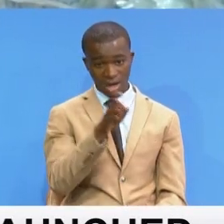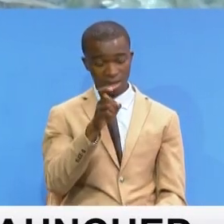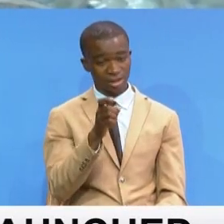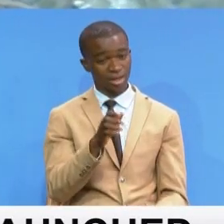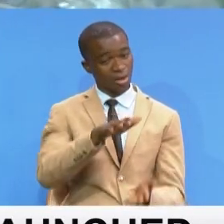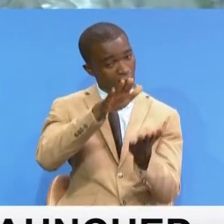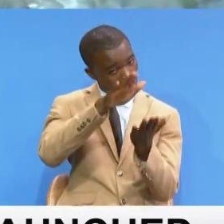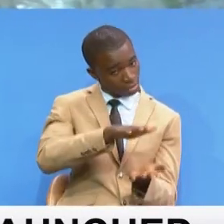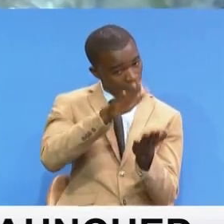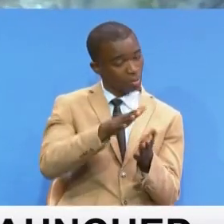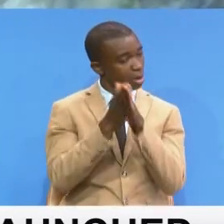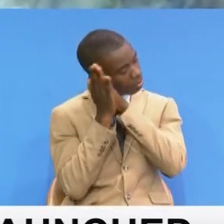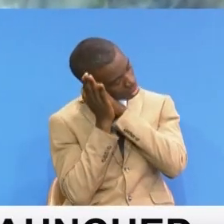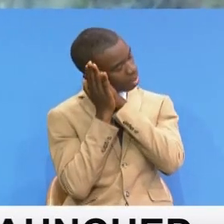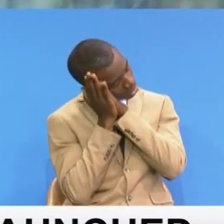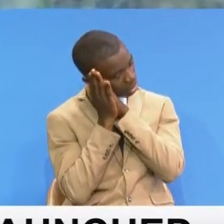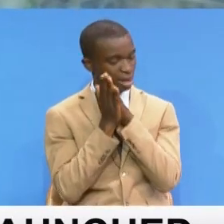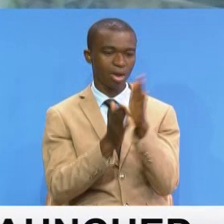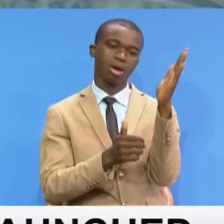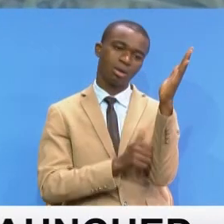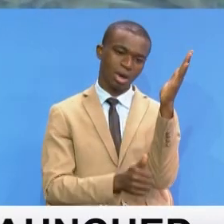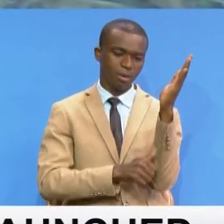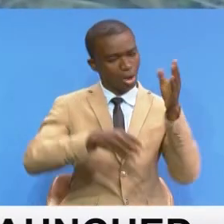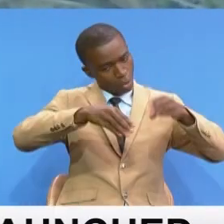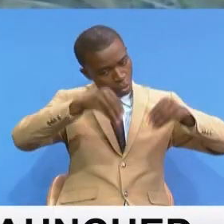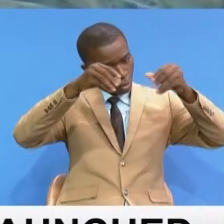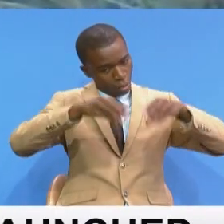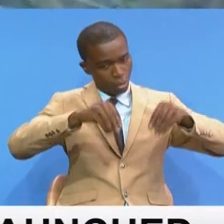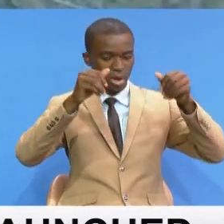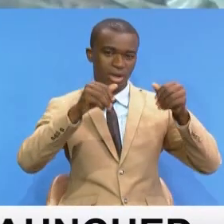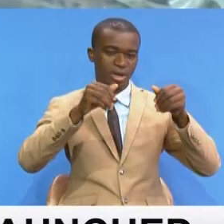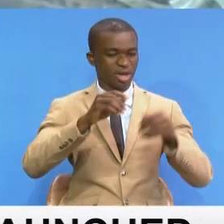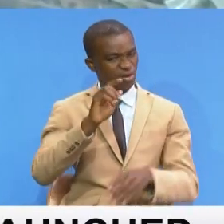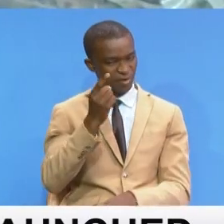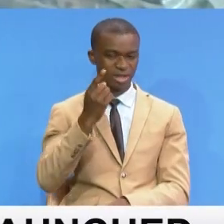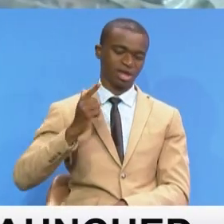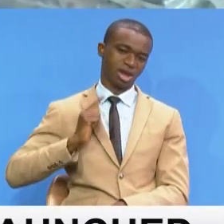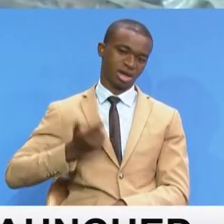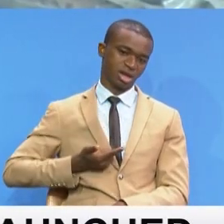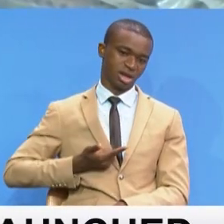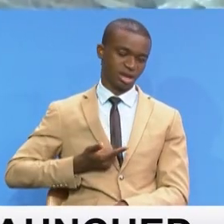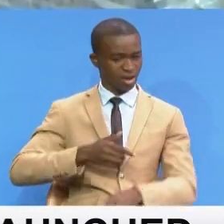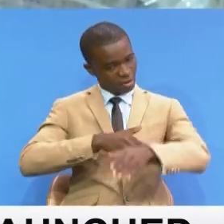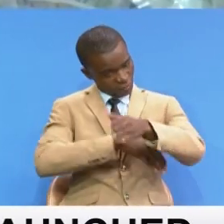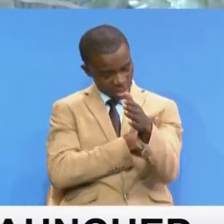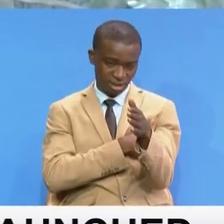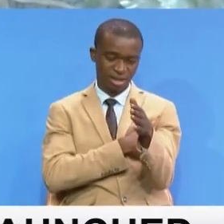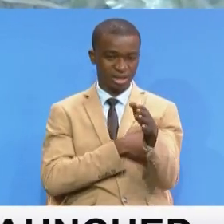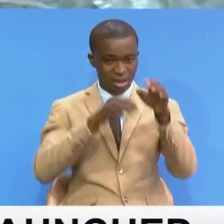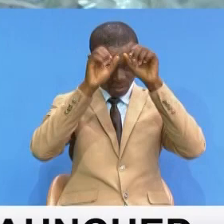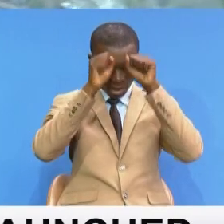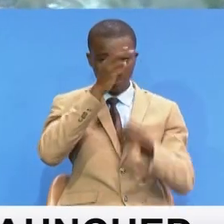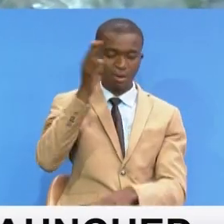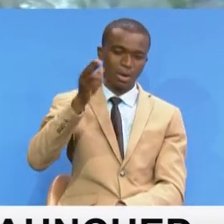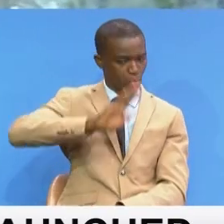and thousands of bags of mealie-meal, among other items, which First Lady Mutinta Hichilema has donated to Kapoche Day